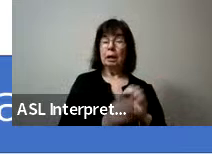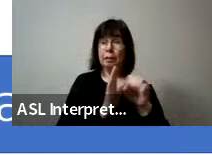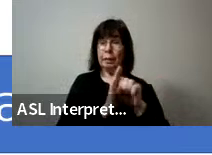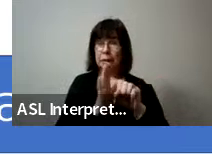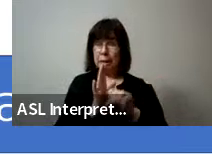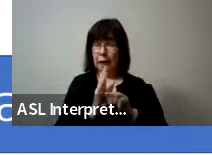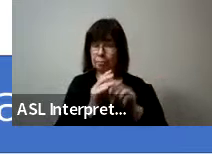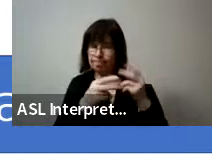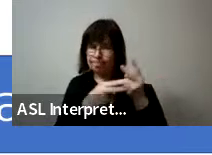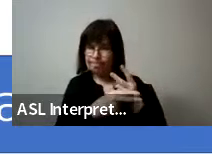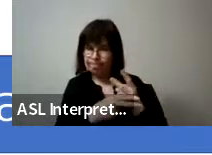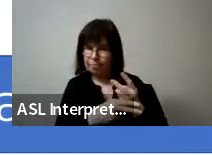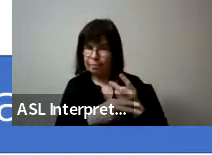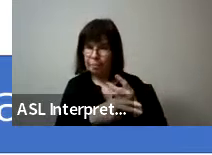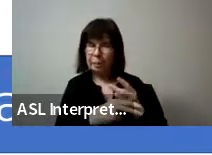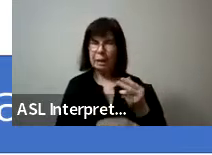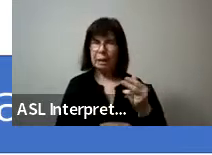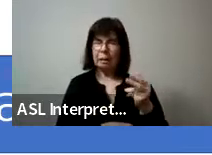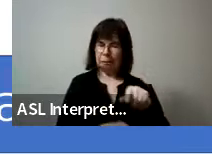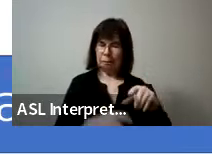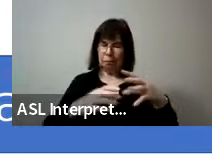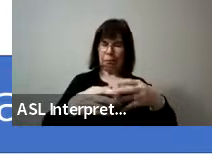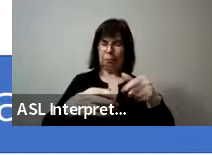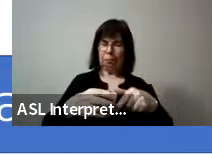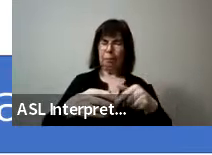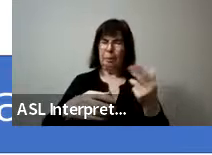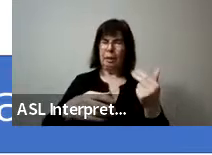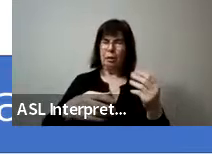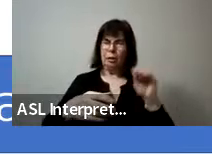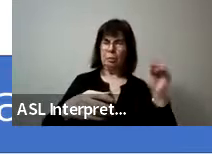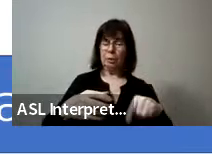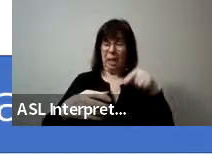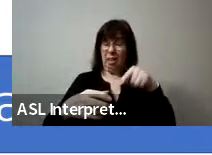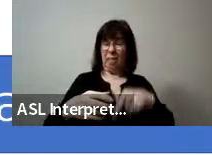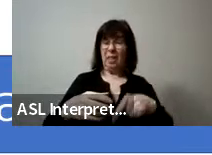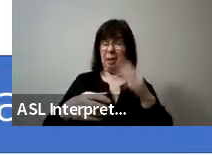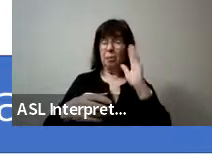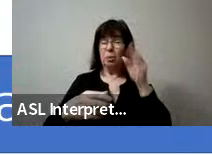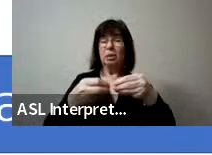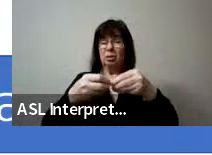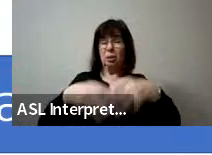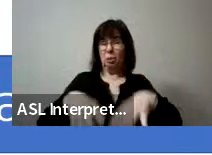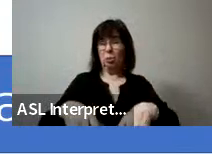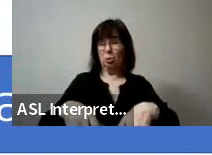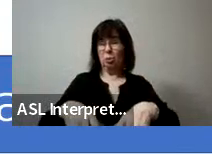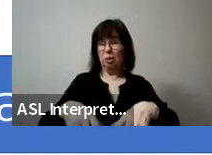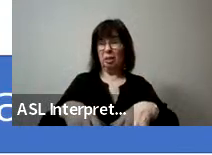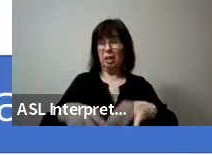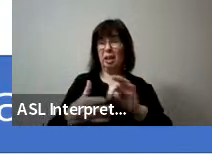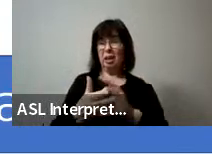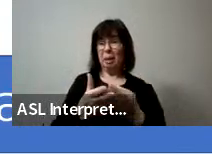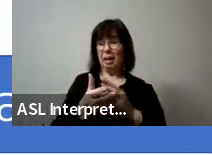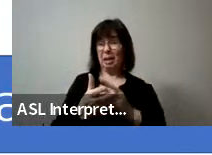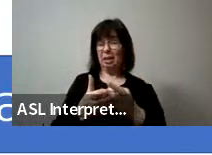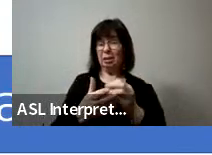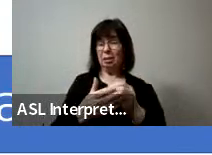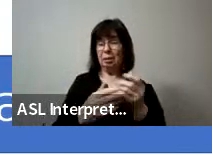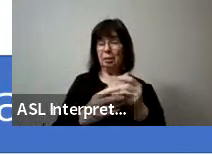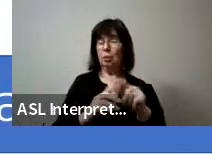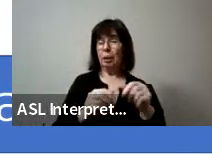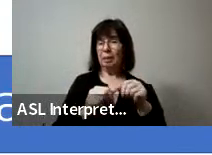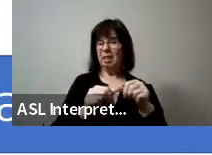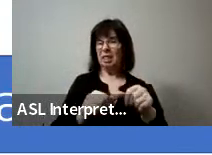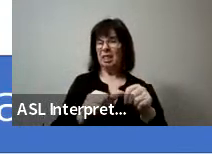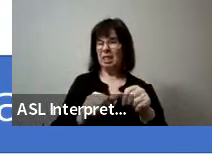that 13% of these individuals may lose their Medi-Cal once the continuous coverage requirement is